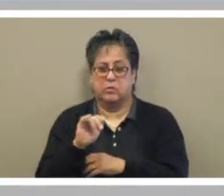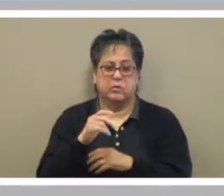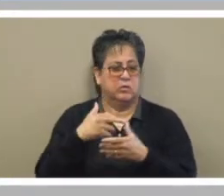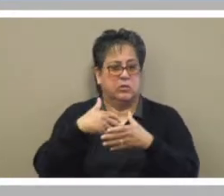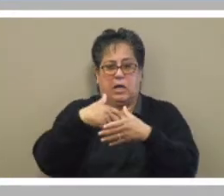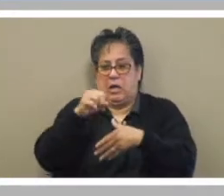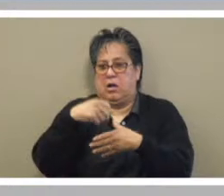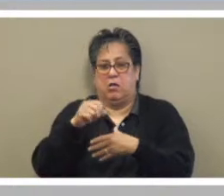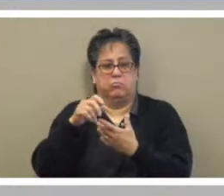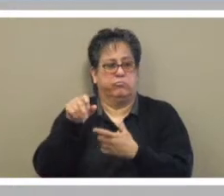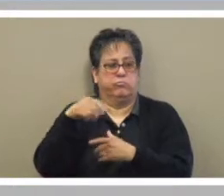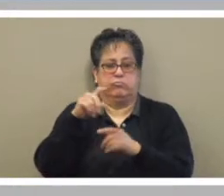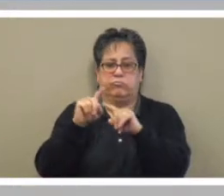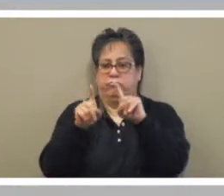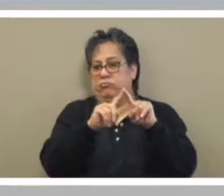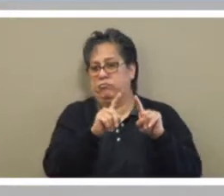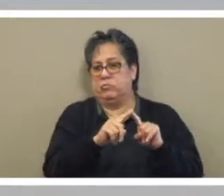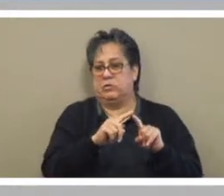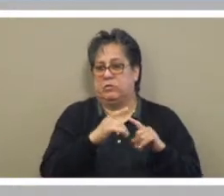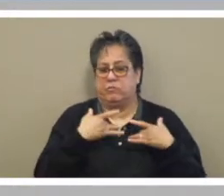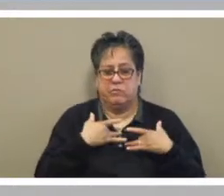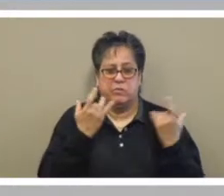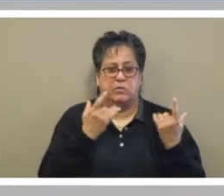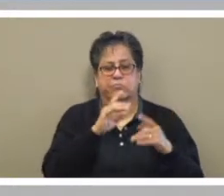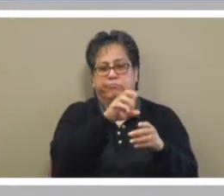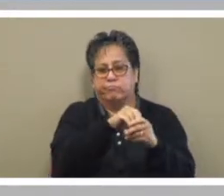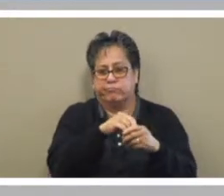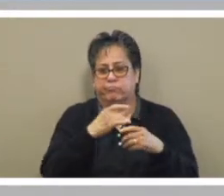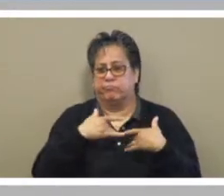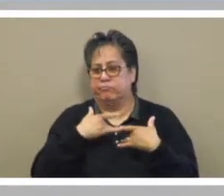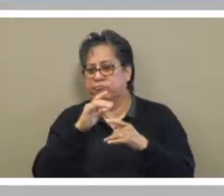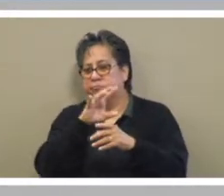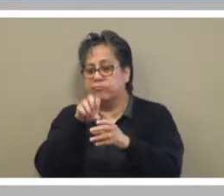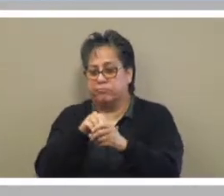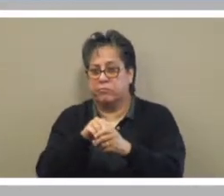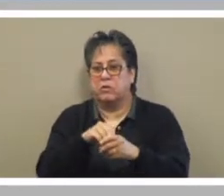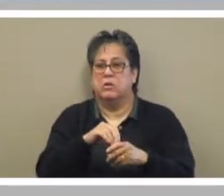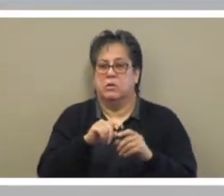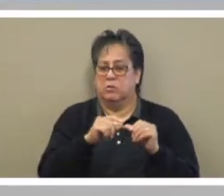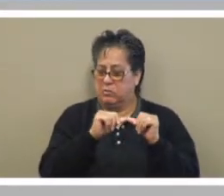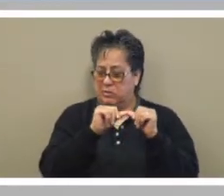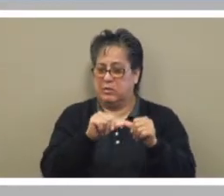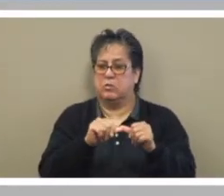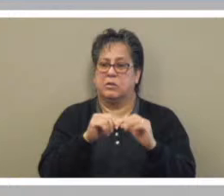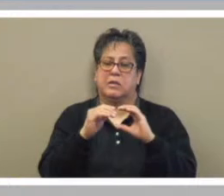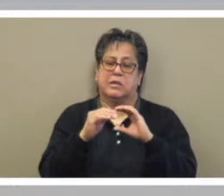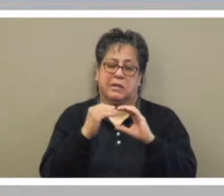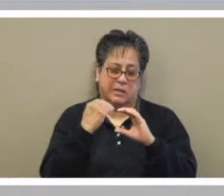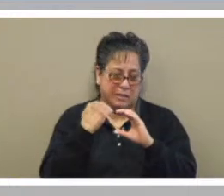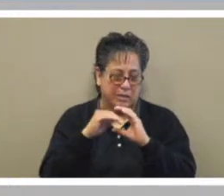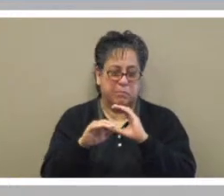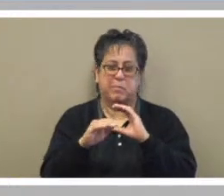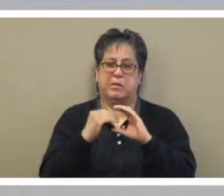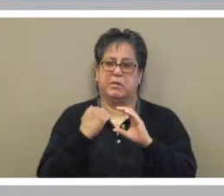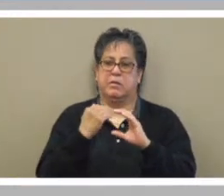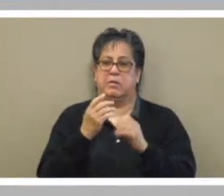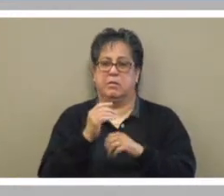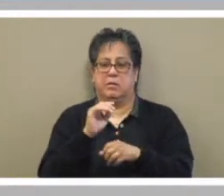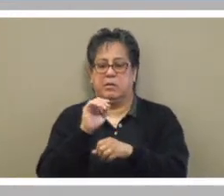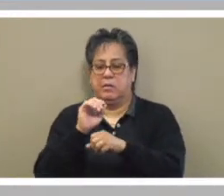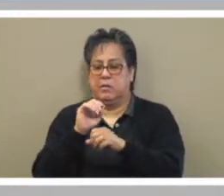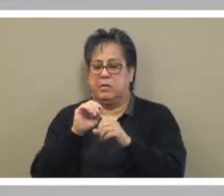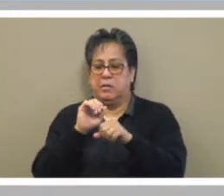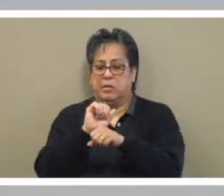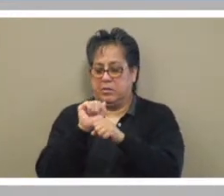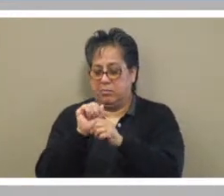events, different community events overall. We continue to serve email communications. We have employee intranet